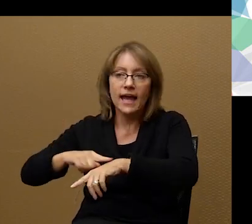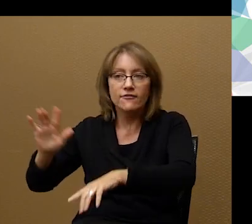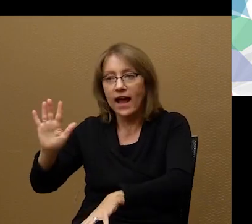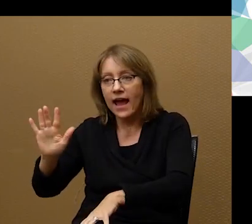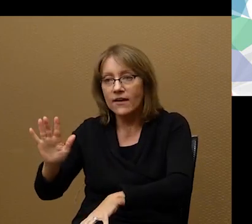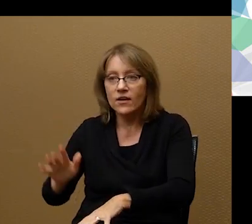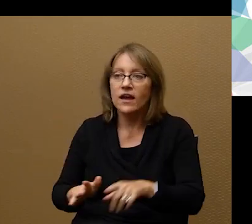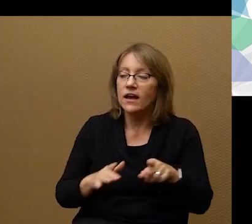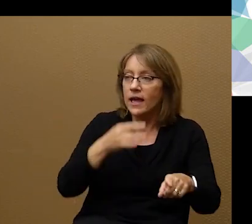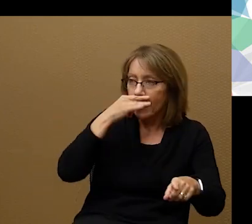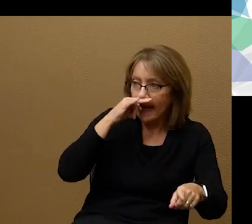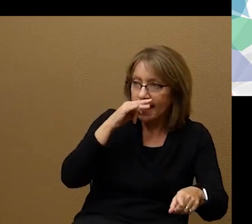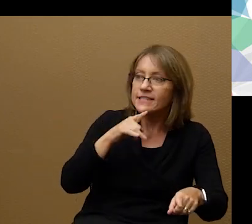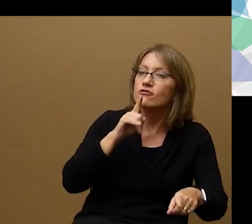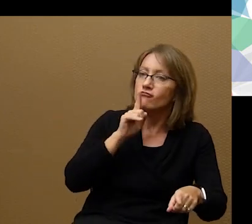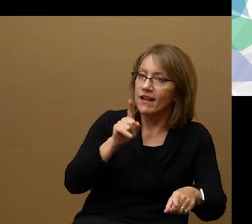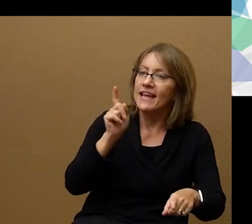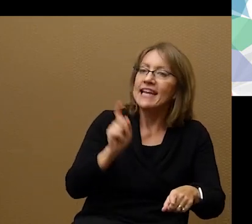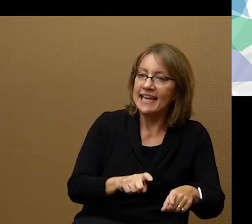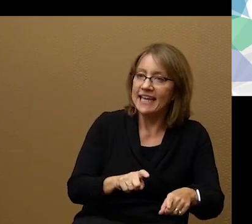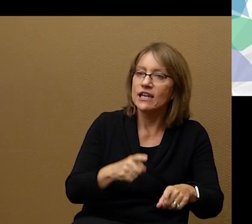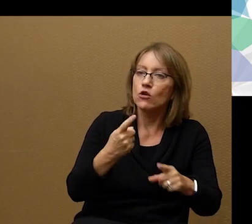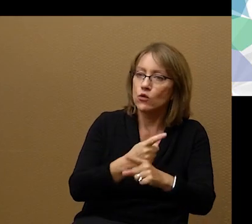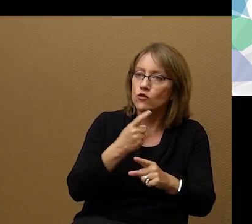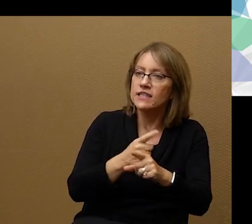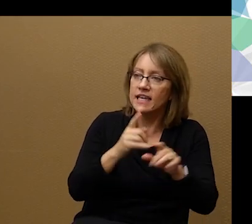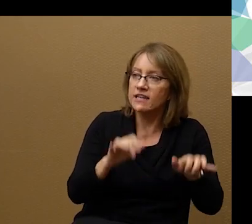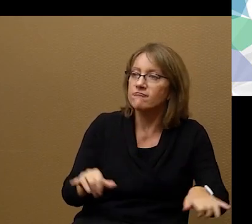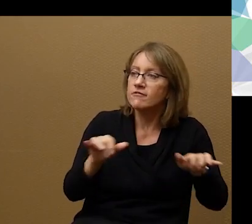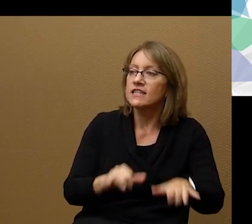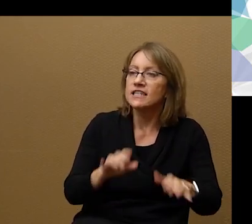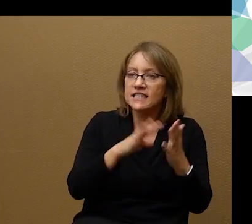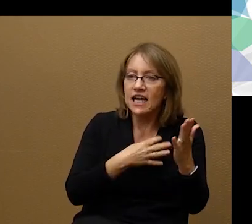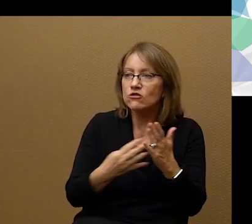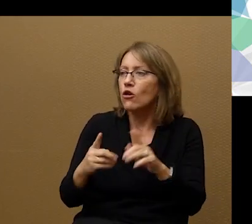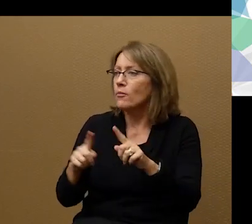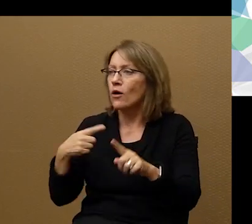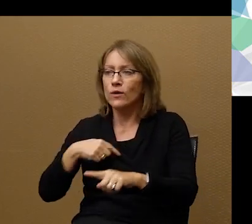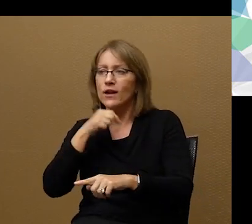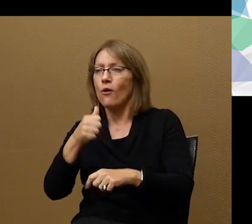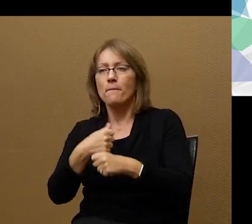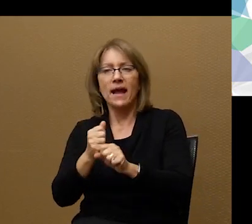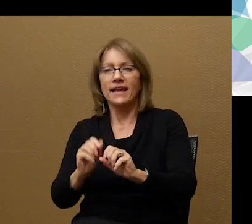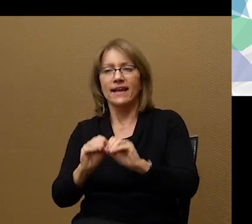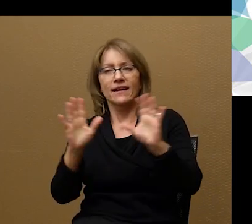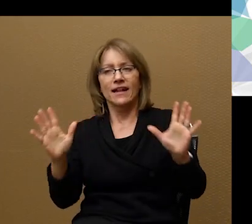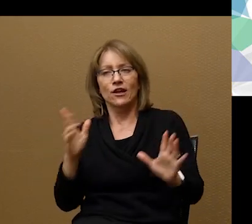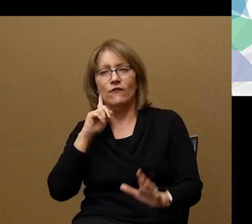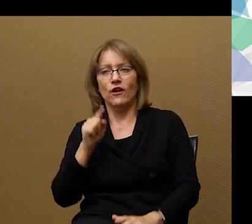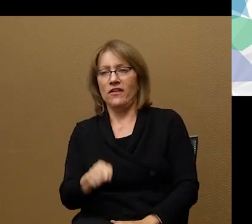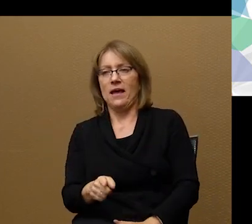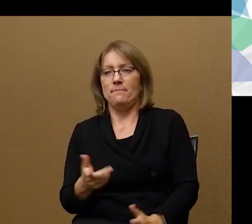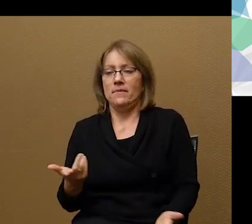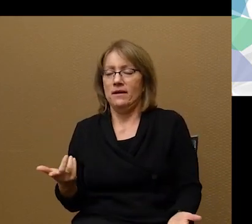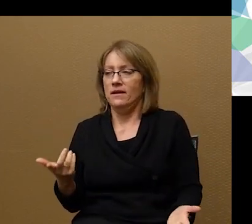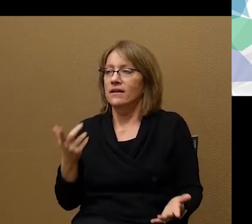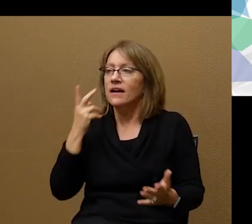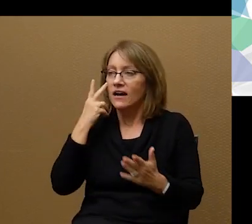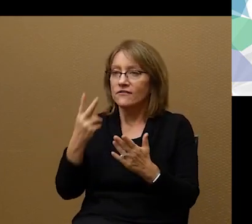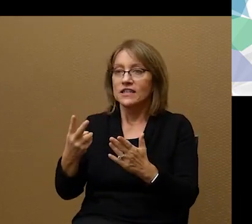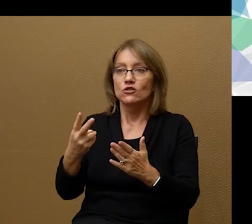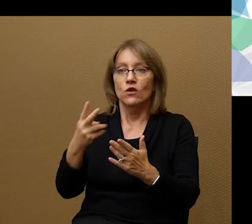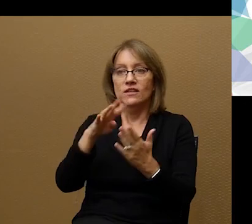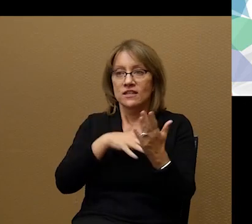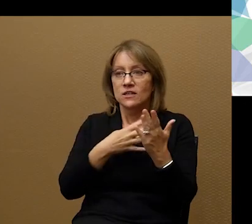on routines and schedules too, but we don't make it very explicit for them. So visual schedules can be a wide variety